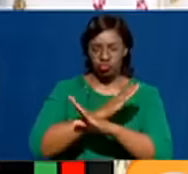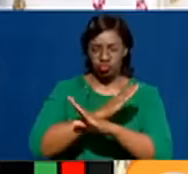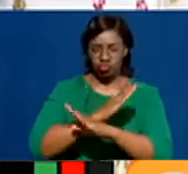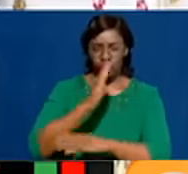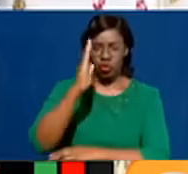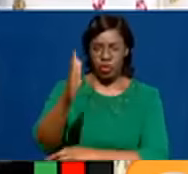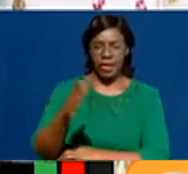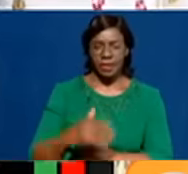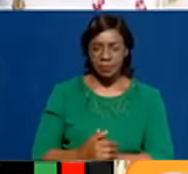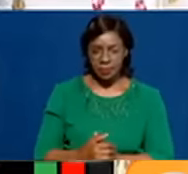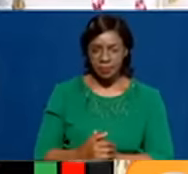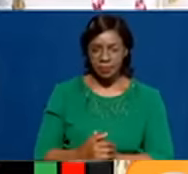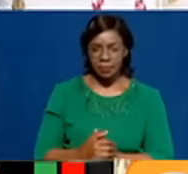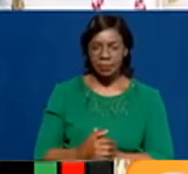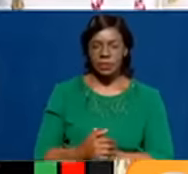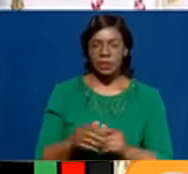and that I will protect